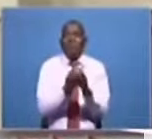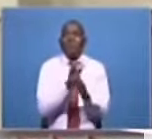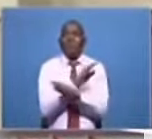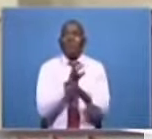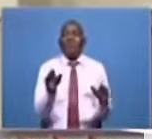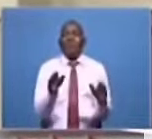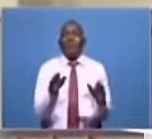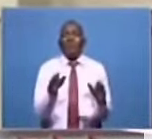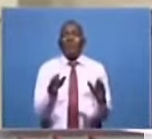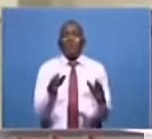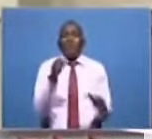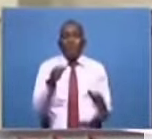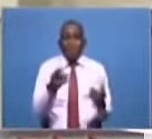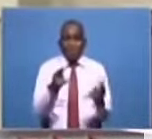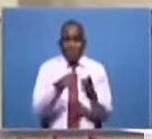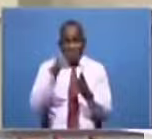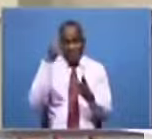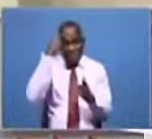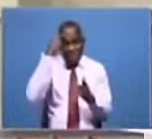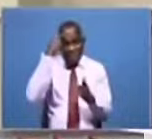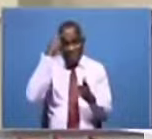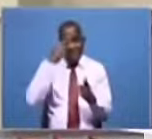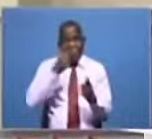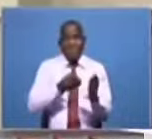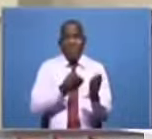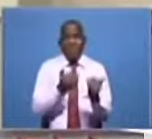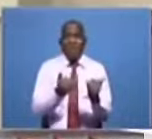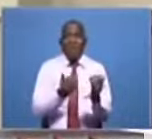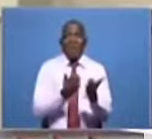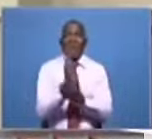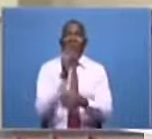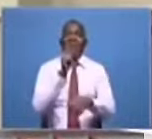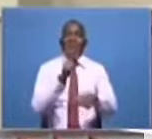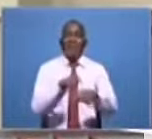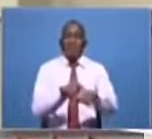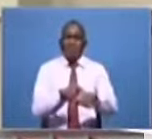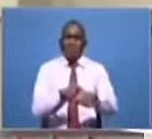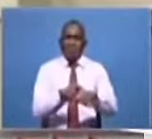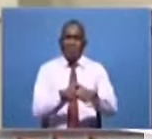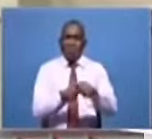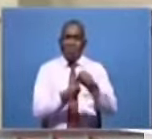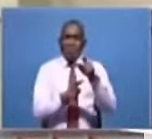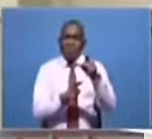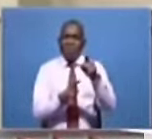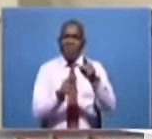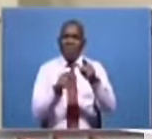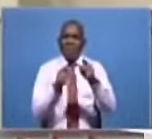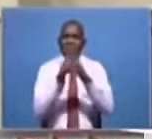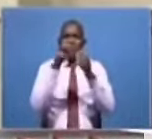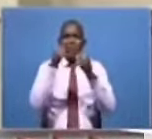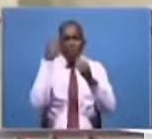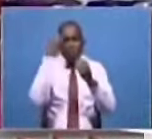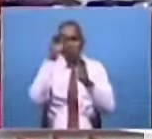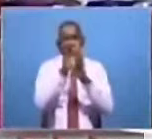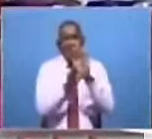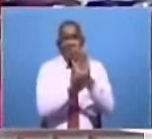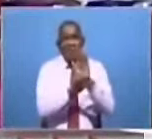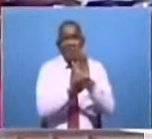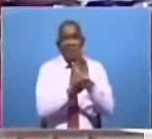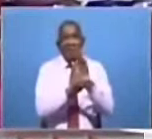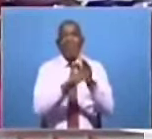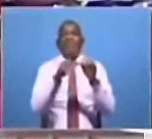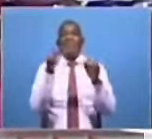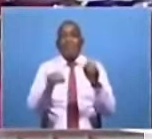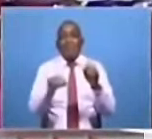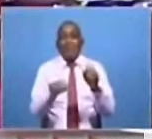are awarded, I think this is a proper occasion. Is this a constitutional matter? Yes, it is, more or